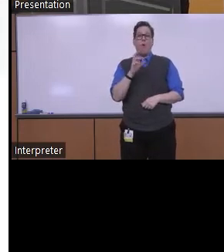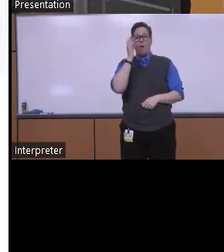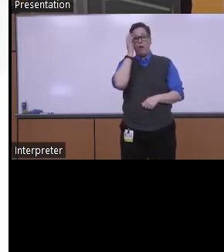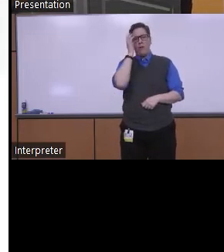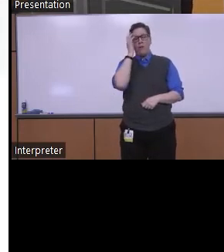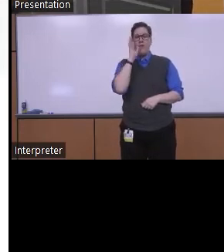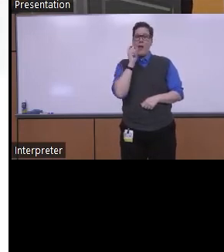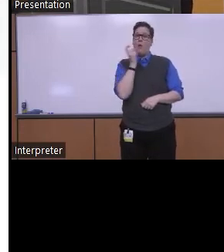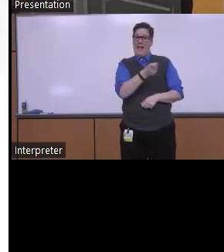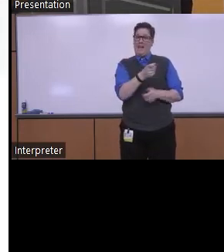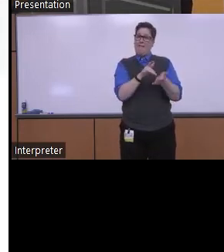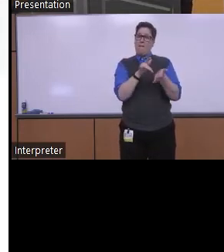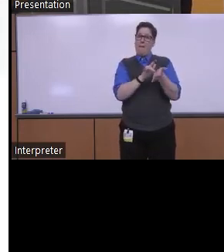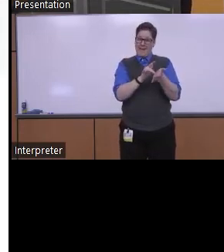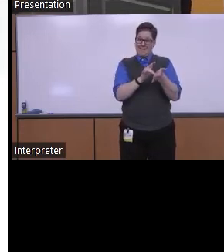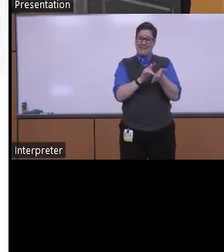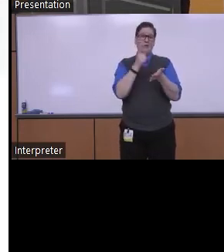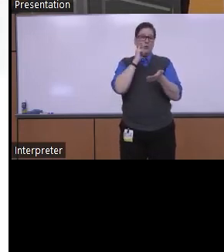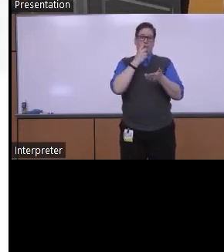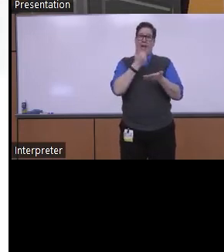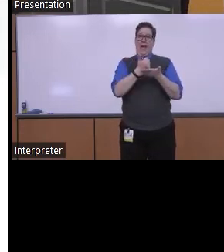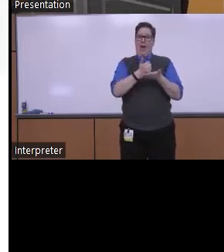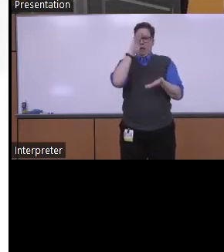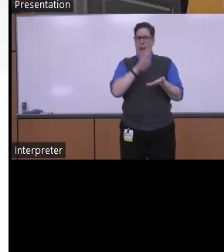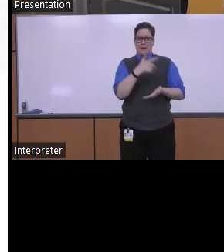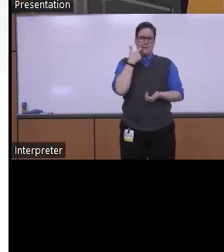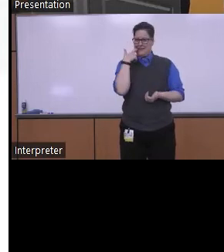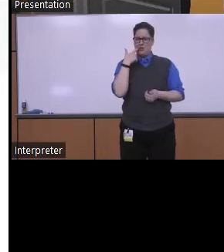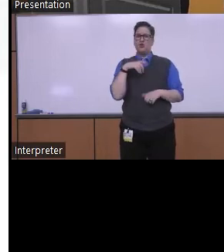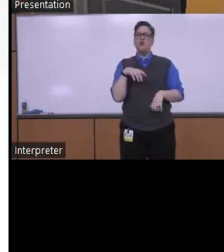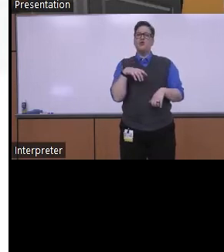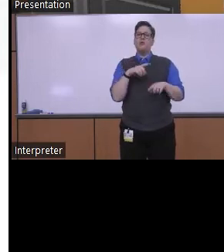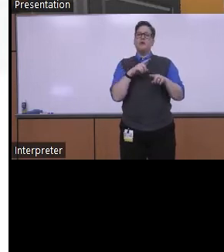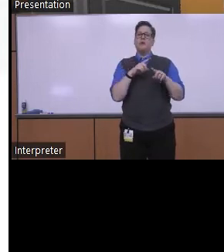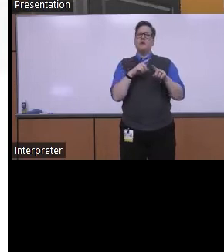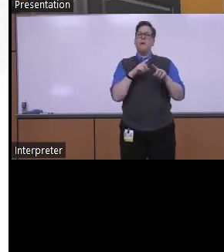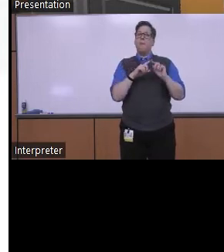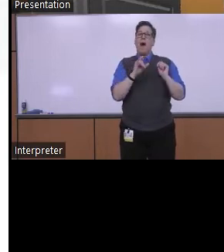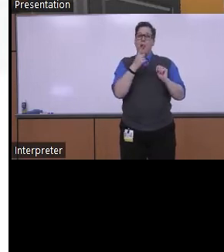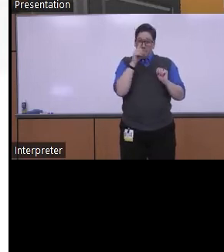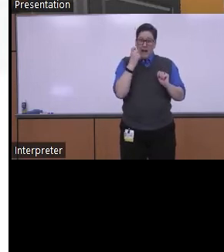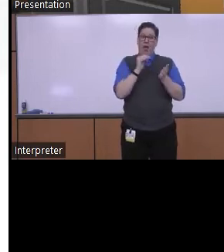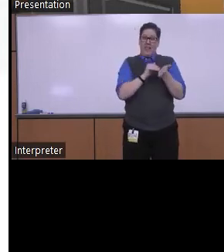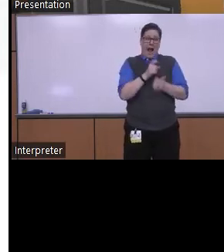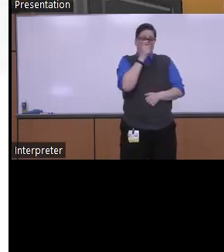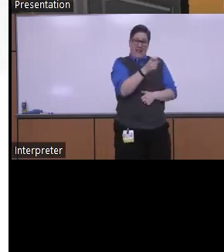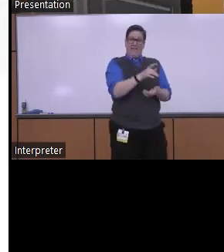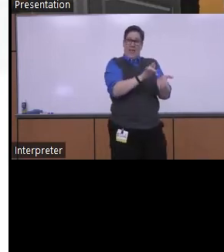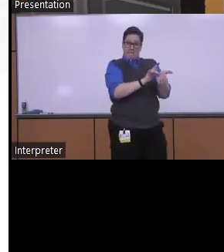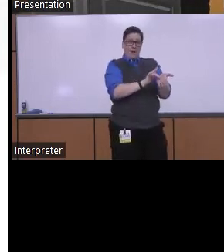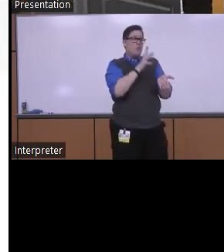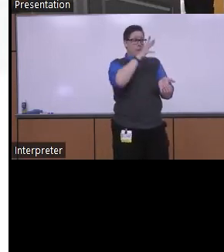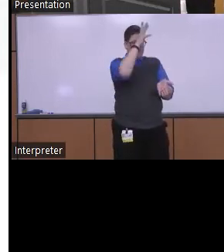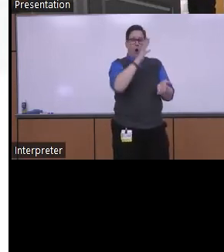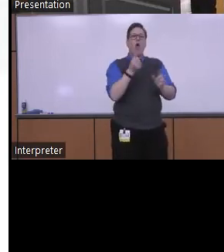medication-assisted treatment for their substance abuse. And in some states, the medication-assisted treatment would be enough to trigger a child abuse investigation into